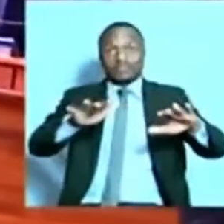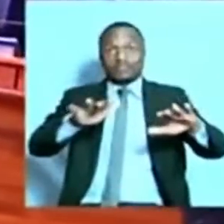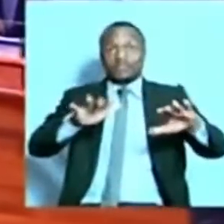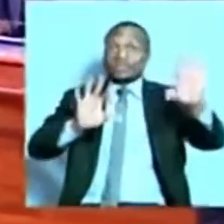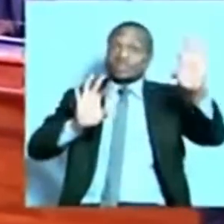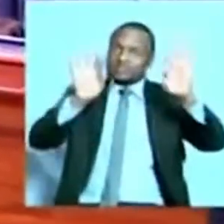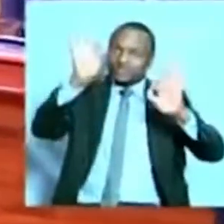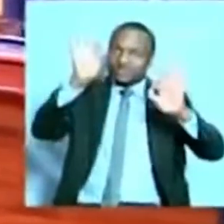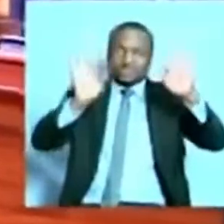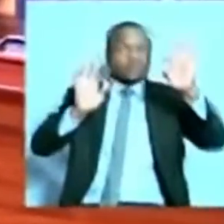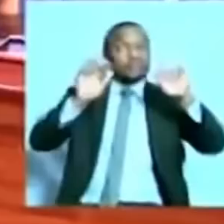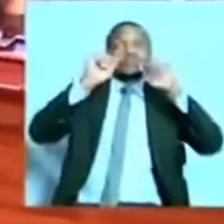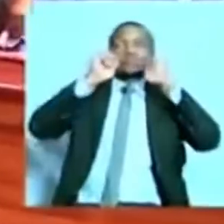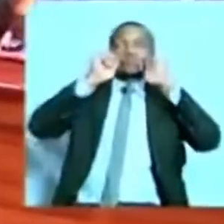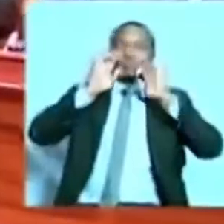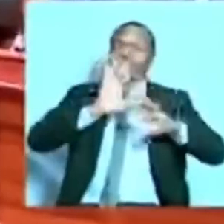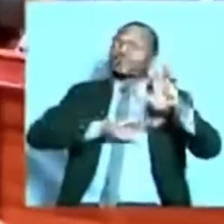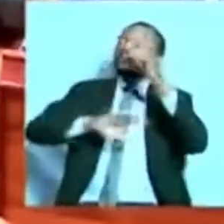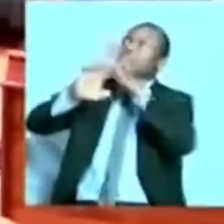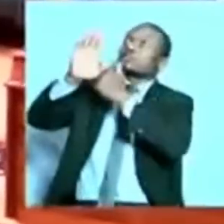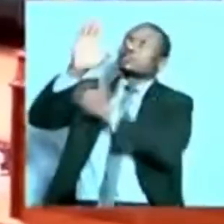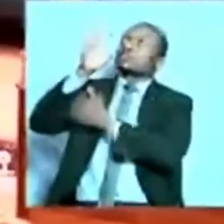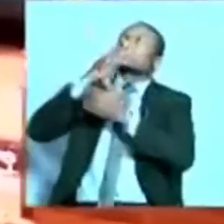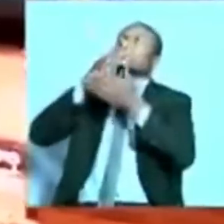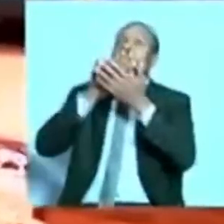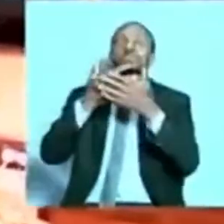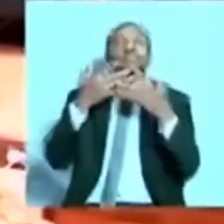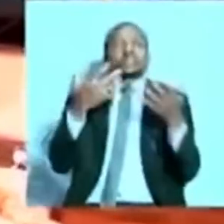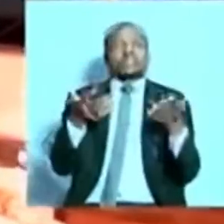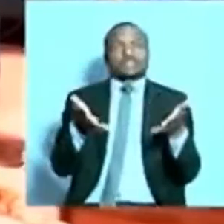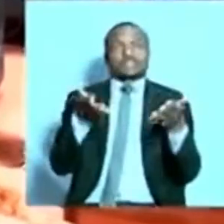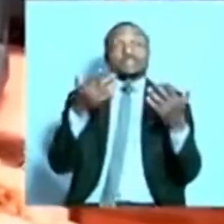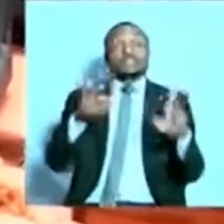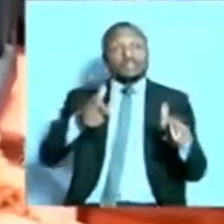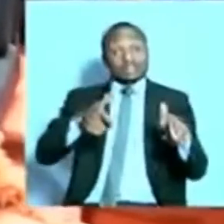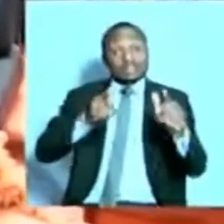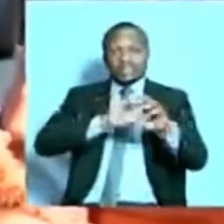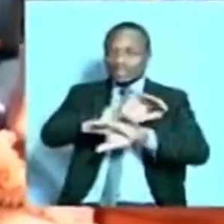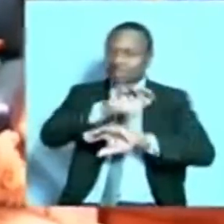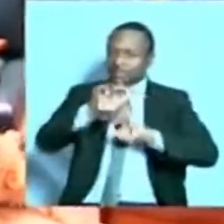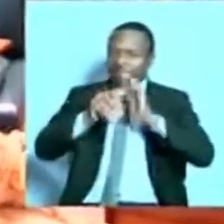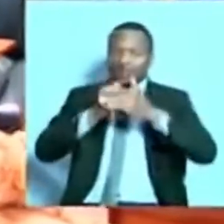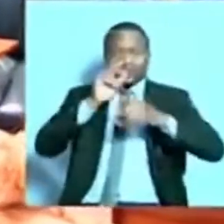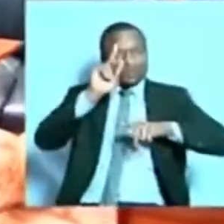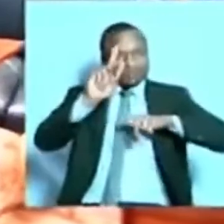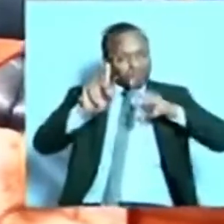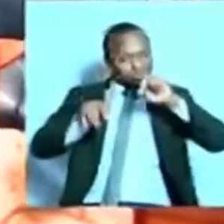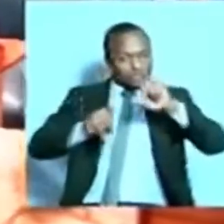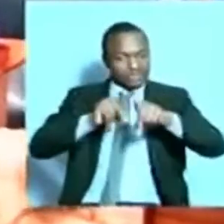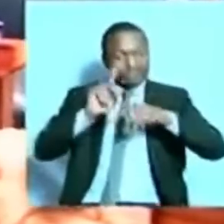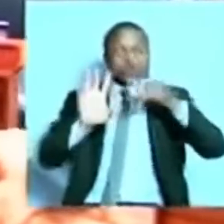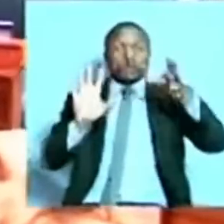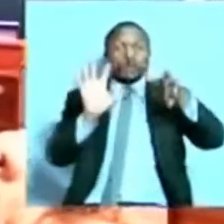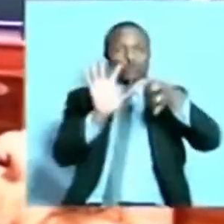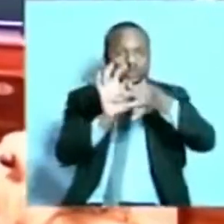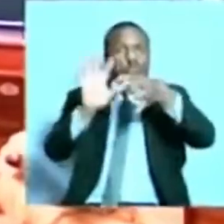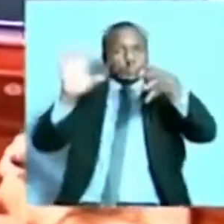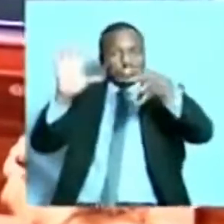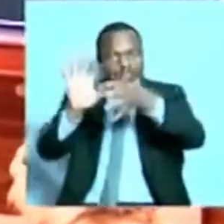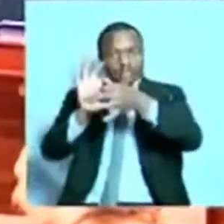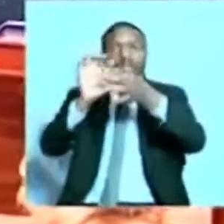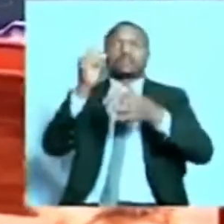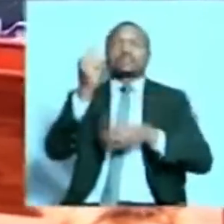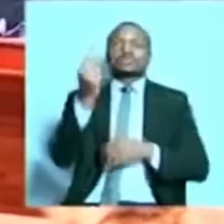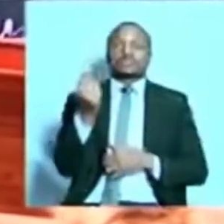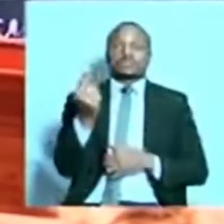motherland, fashioned with and led by those who men. Let us all have people